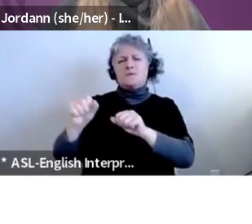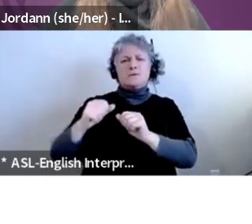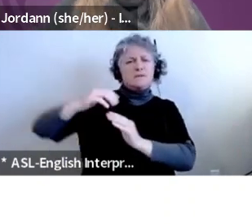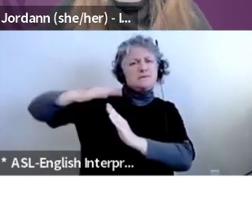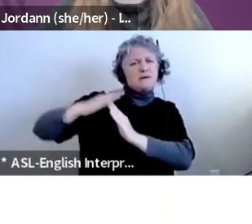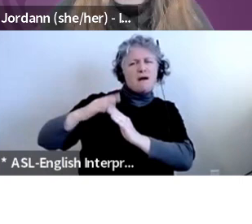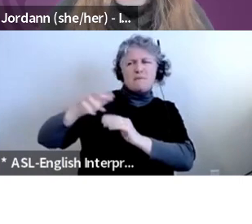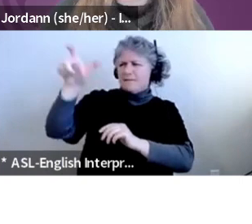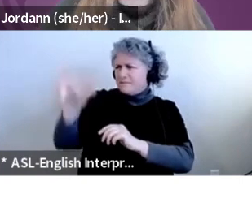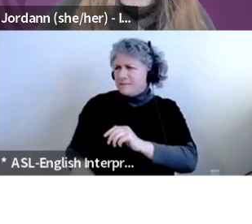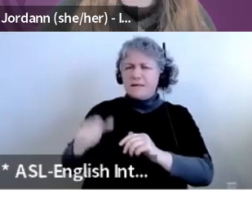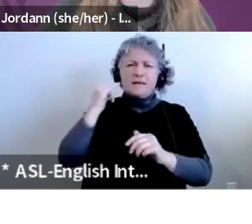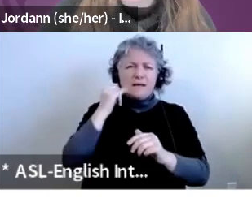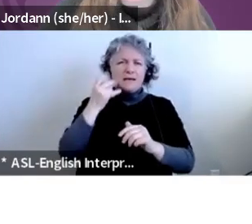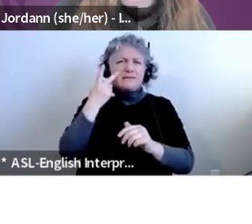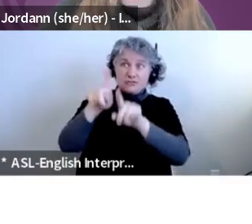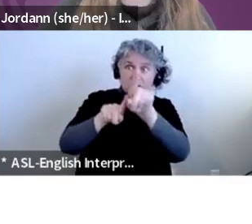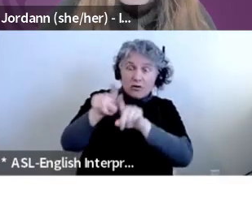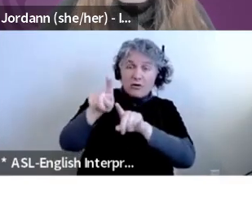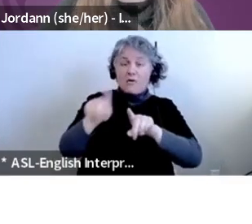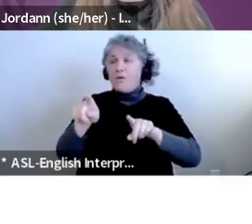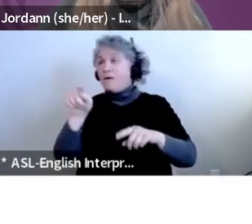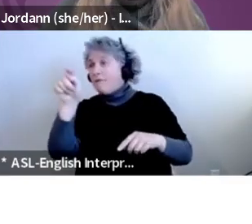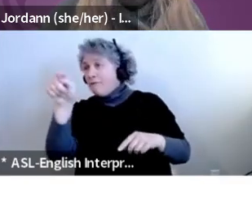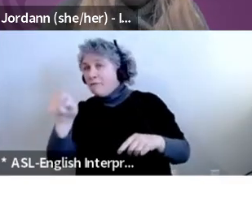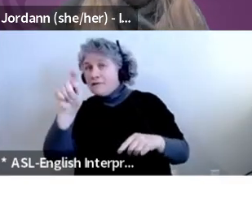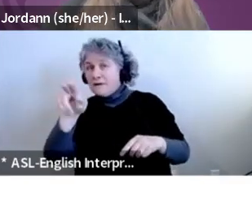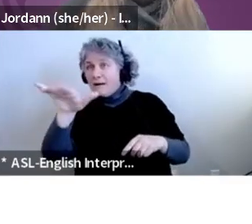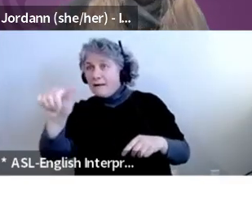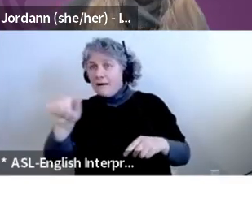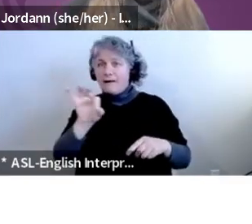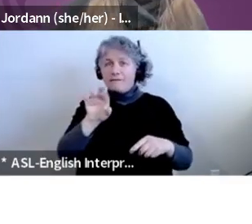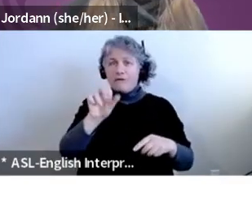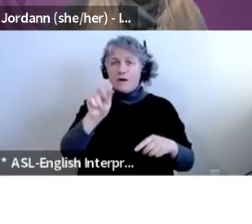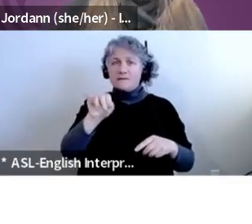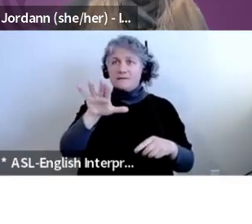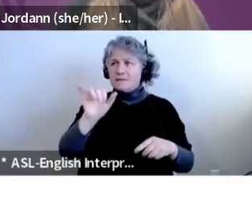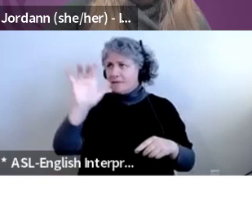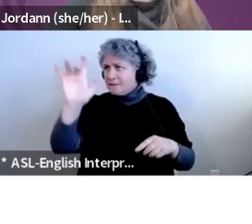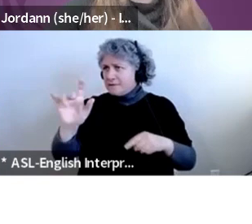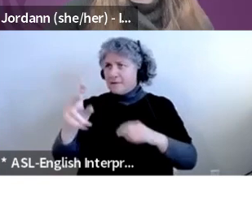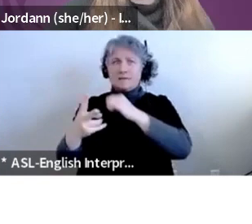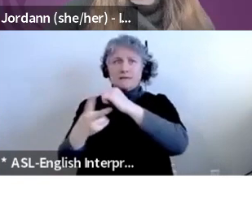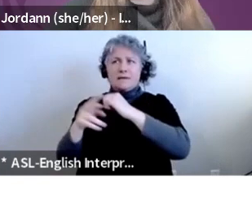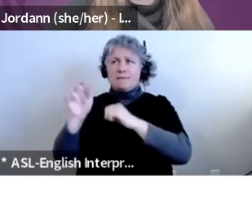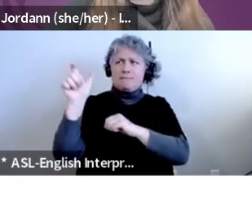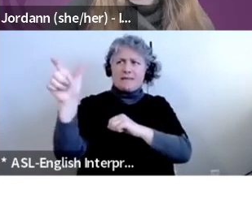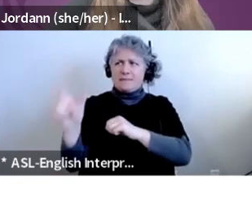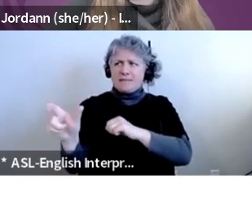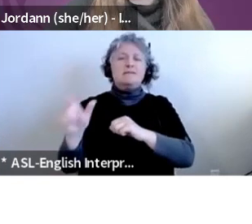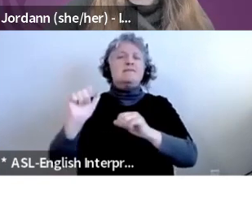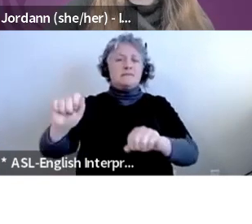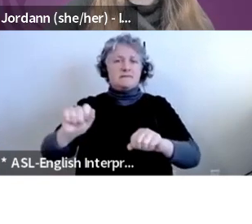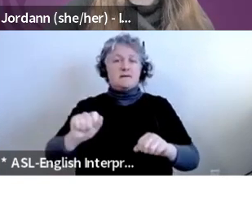pin or spotlight them if you require ASL interpretation. We have also enabled the Zoom auto caption function, and you can turn